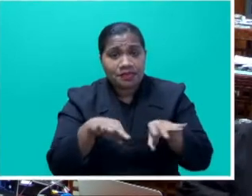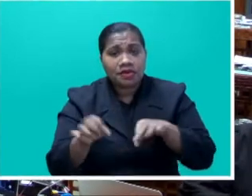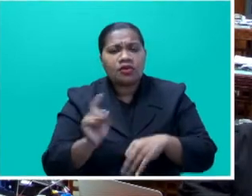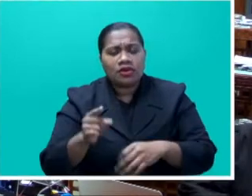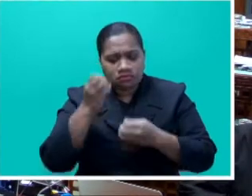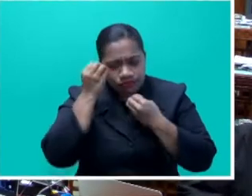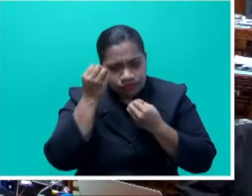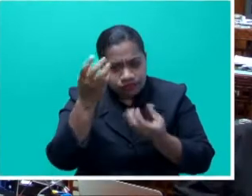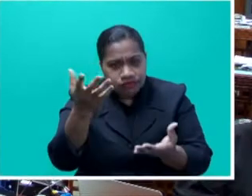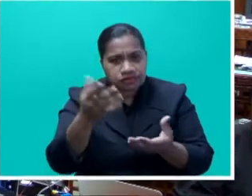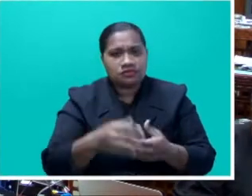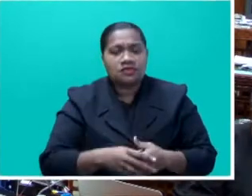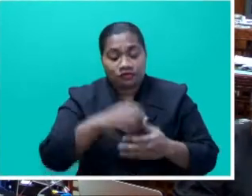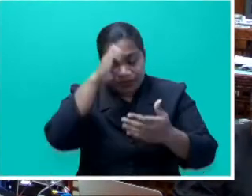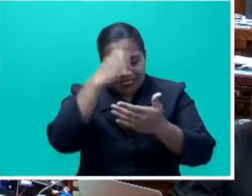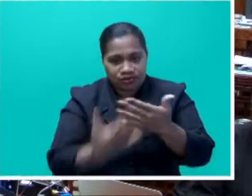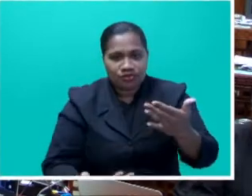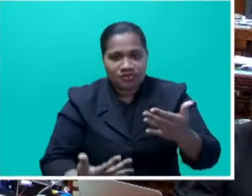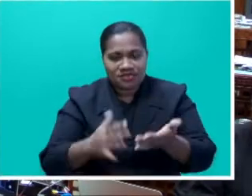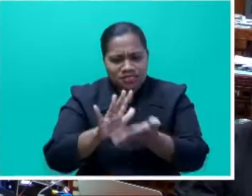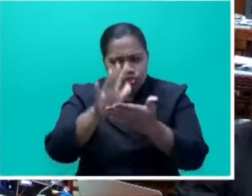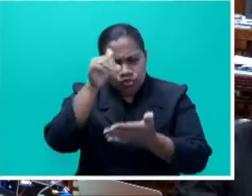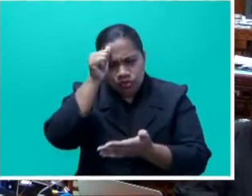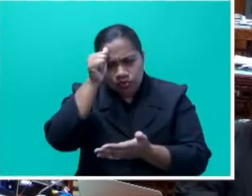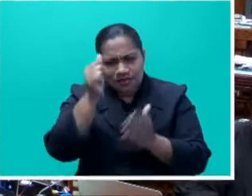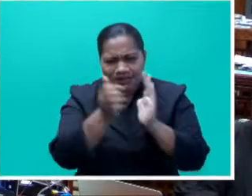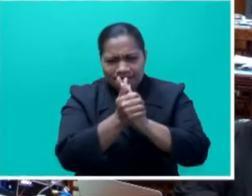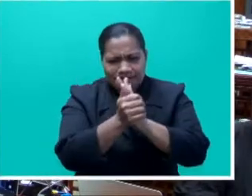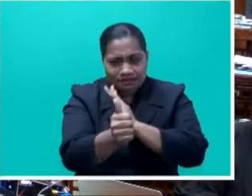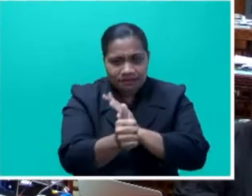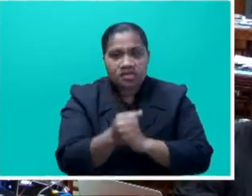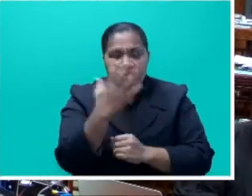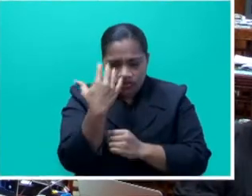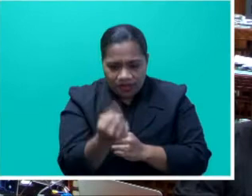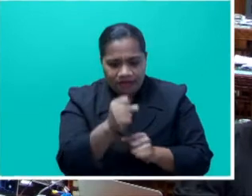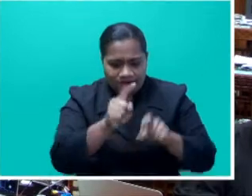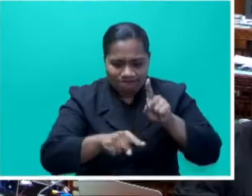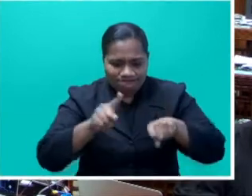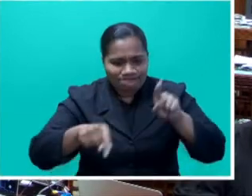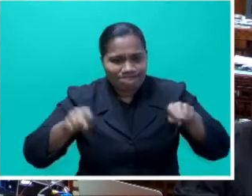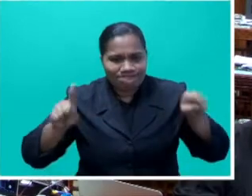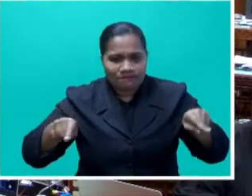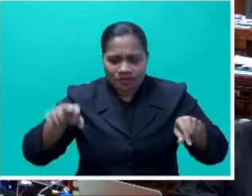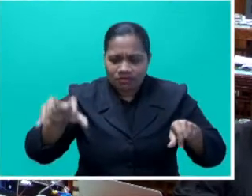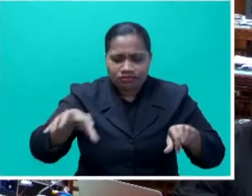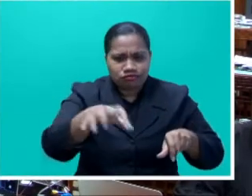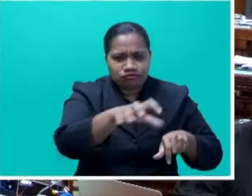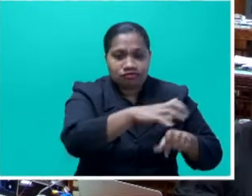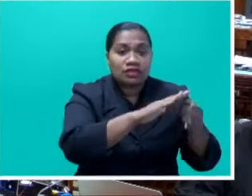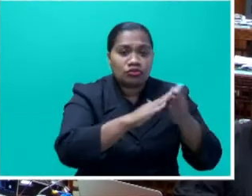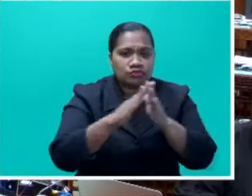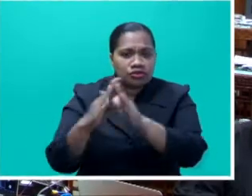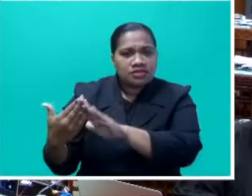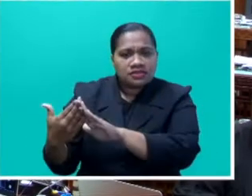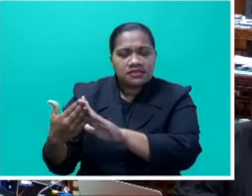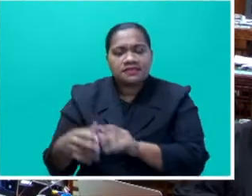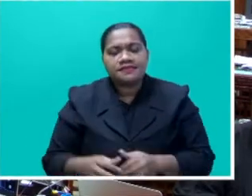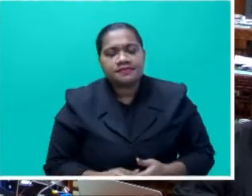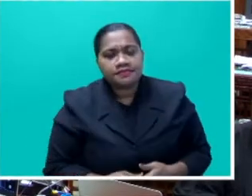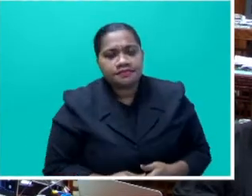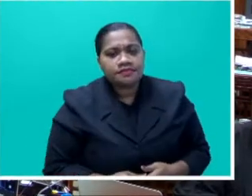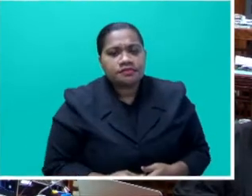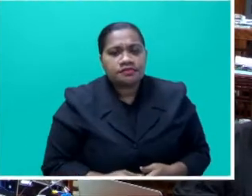by experience, knowledge and expertise that exists amongst diverse settings, sectors and communities. Progress so far, Mr.